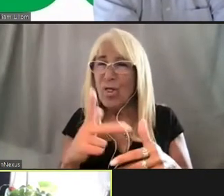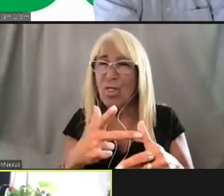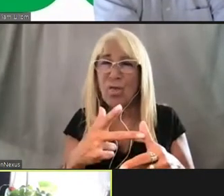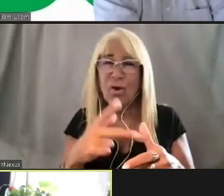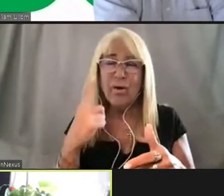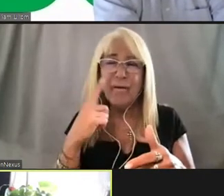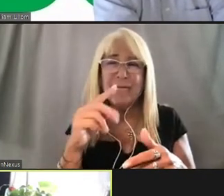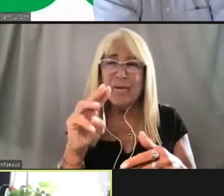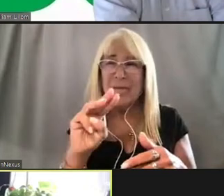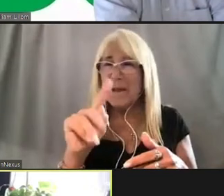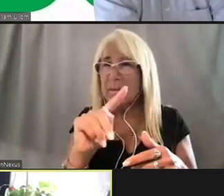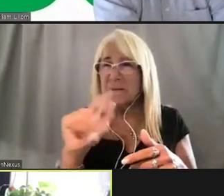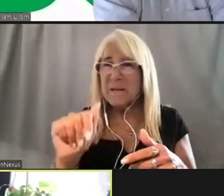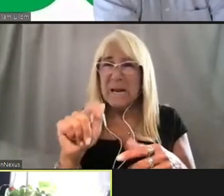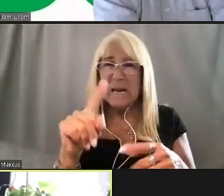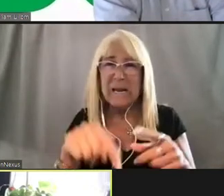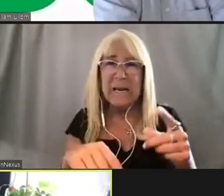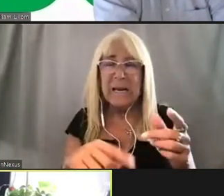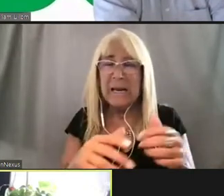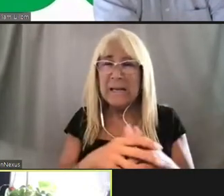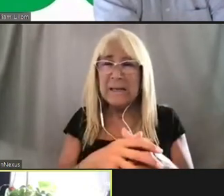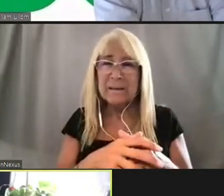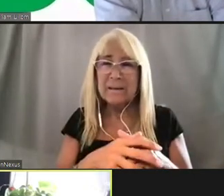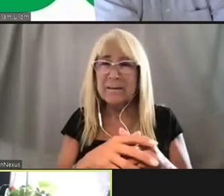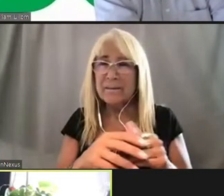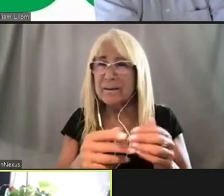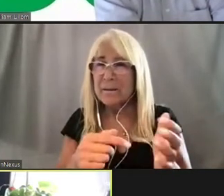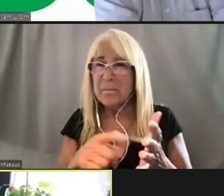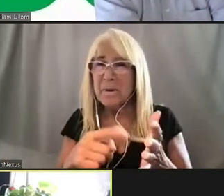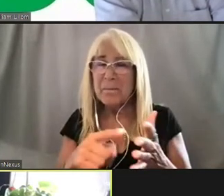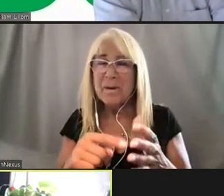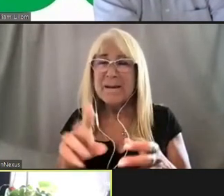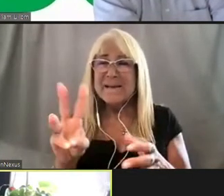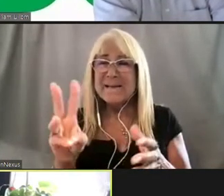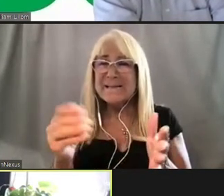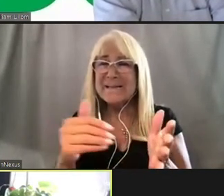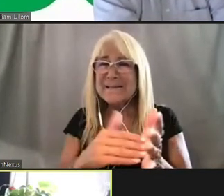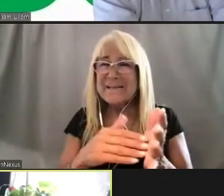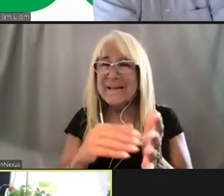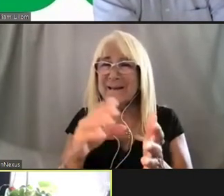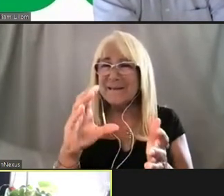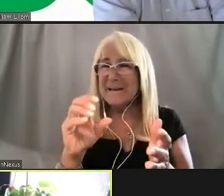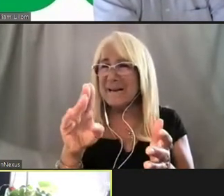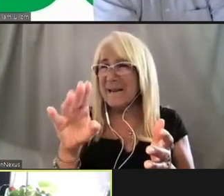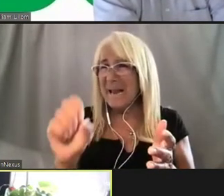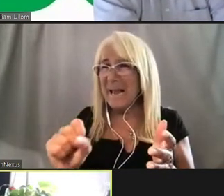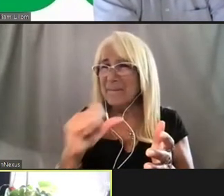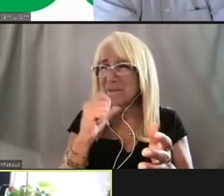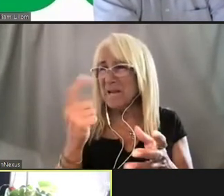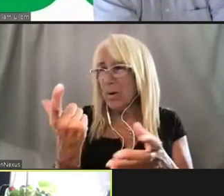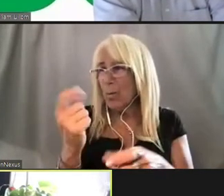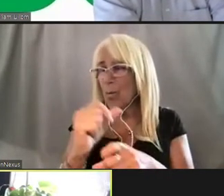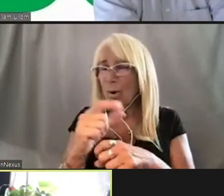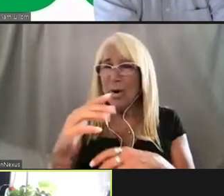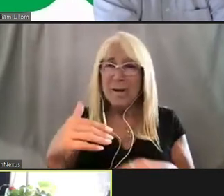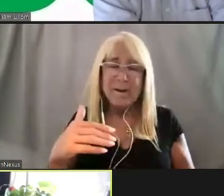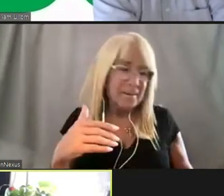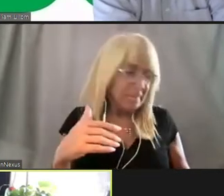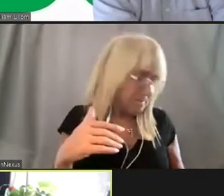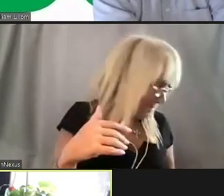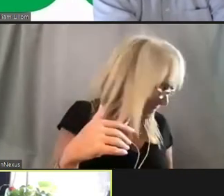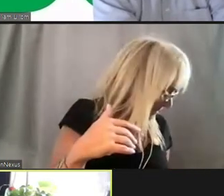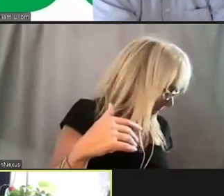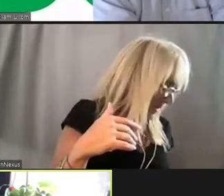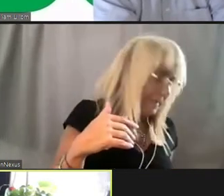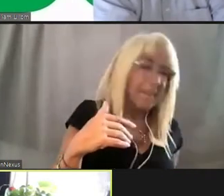NBA and also you know we have six thousand care in storage not even working on the street yet and you know